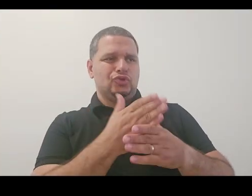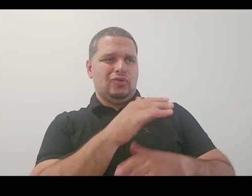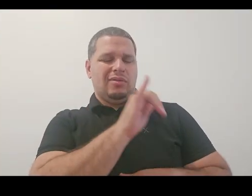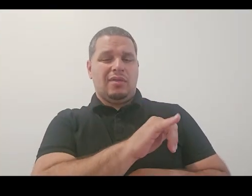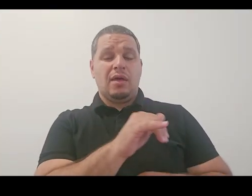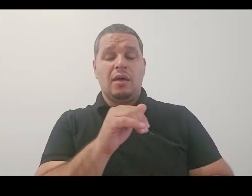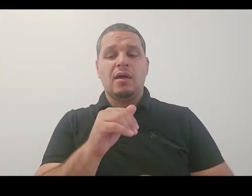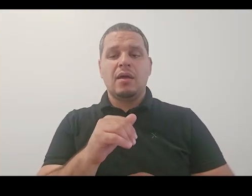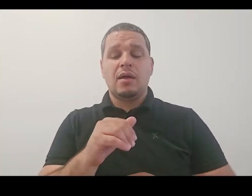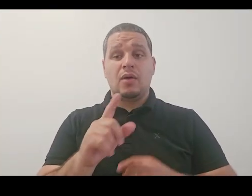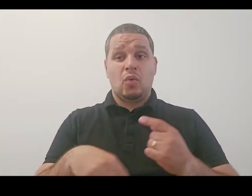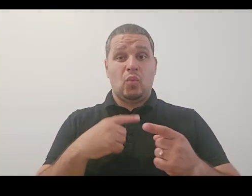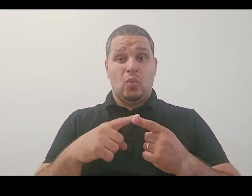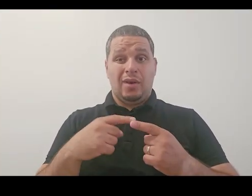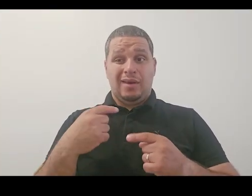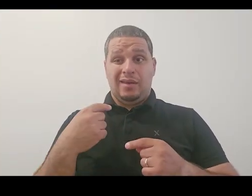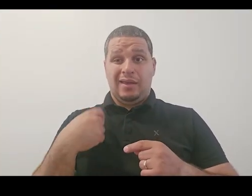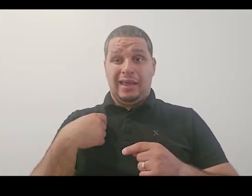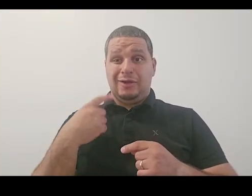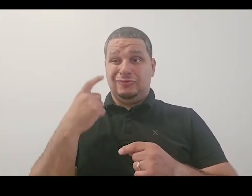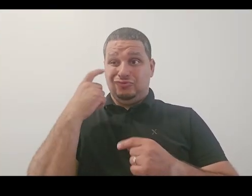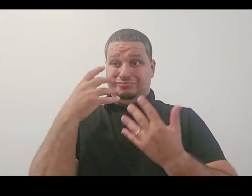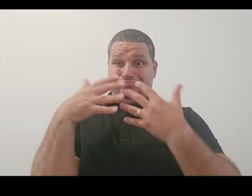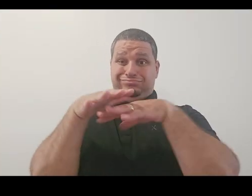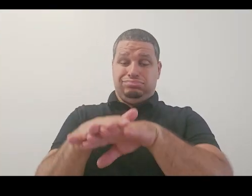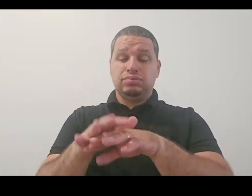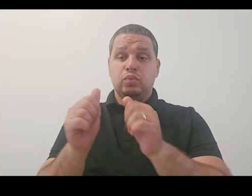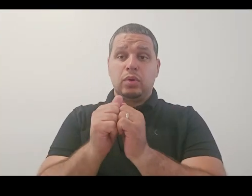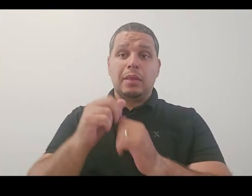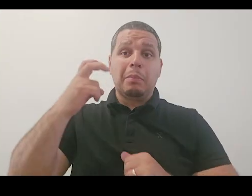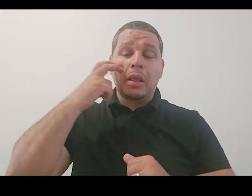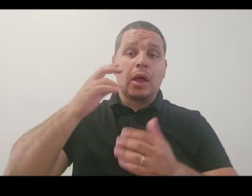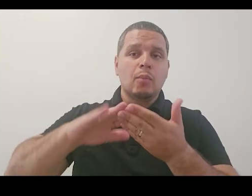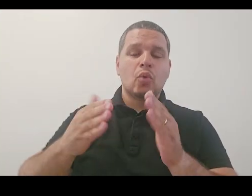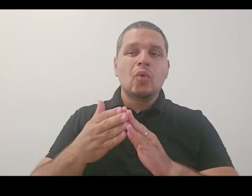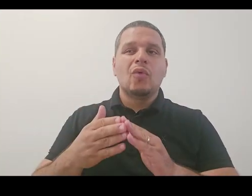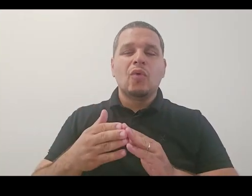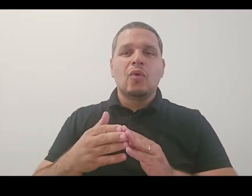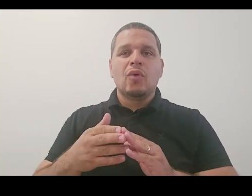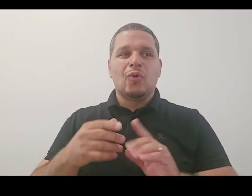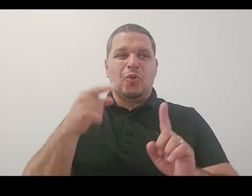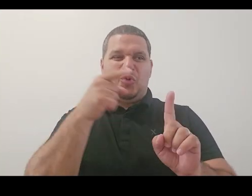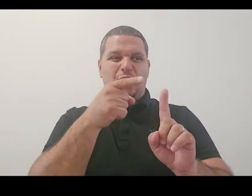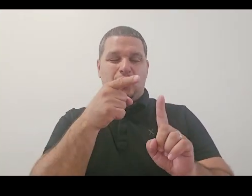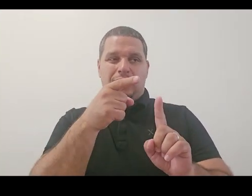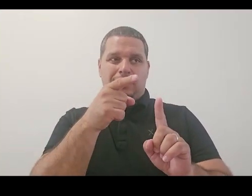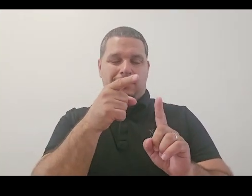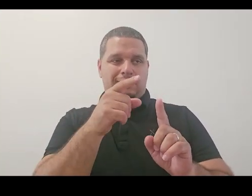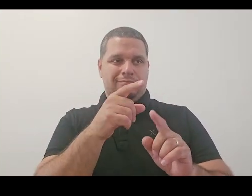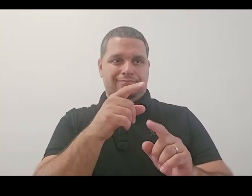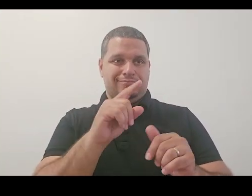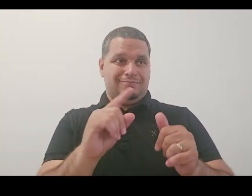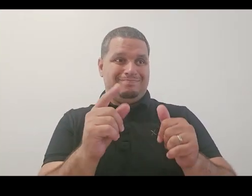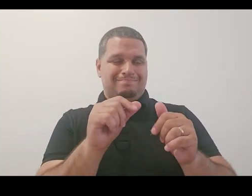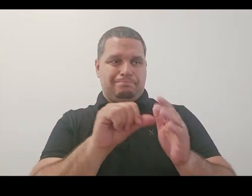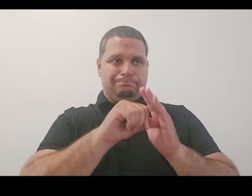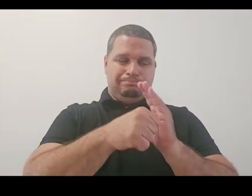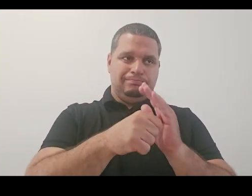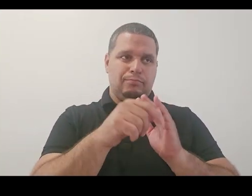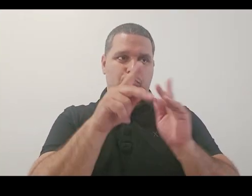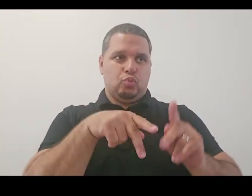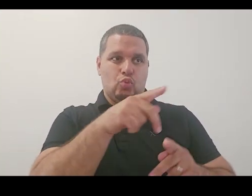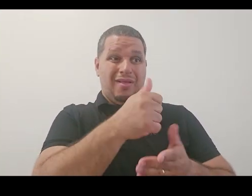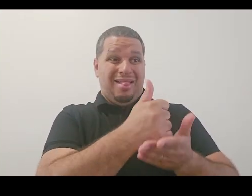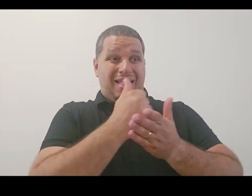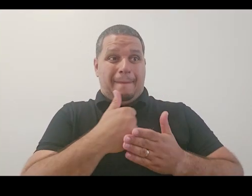when I just got integrated in the blind community, you were one of the main people that helped me get into the blind